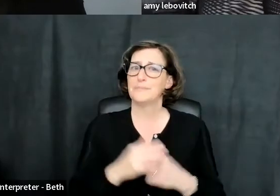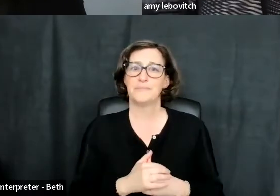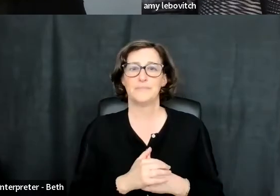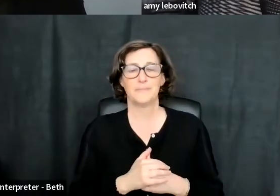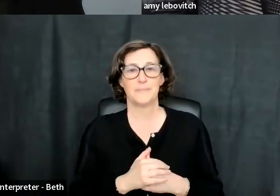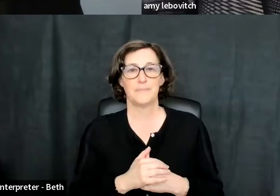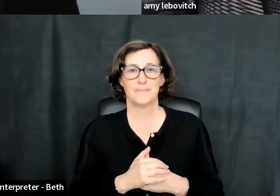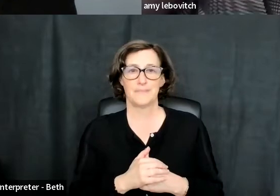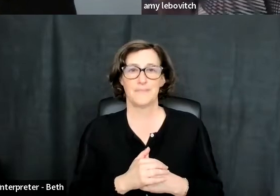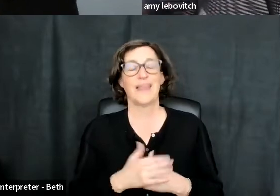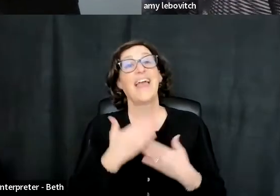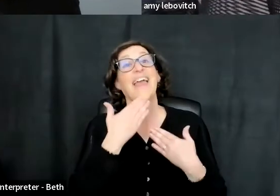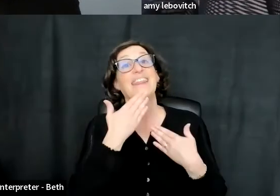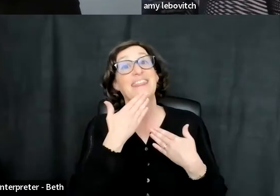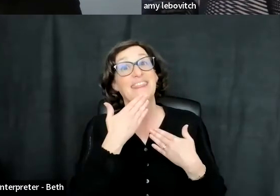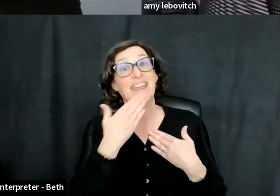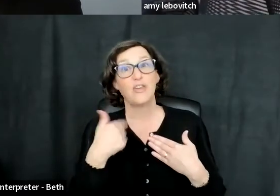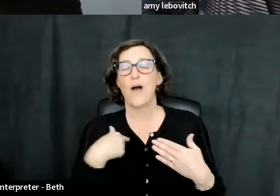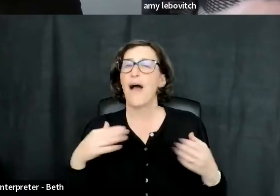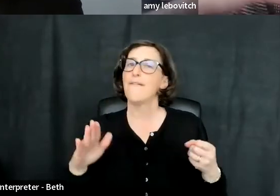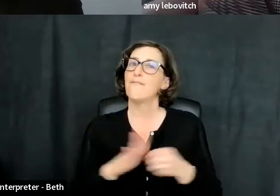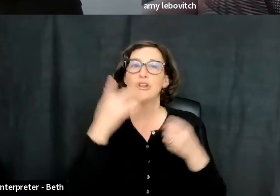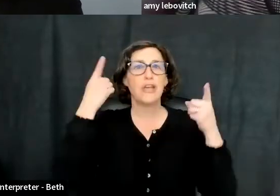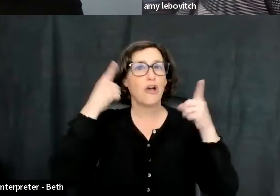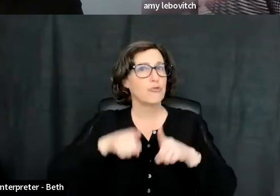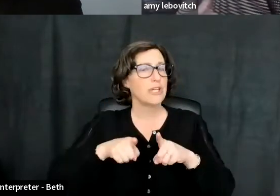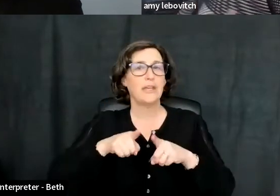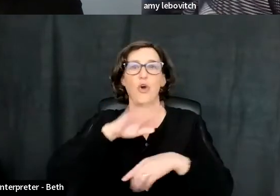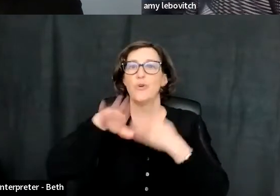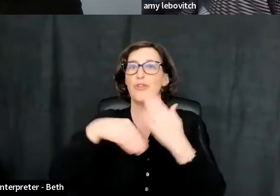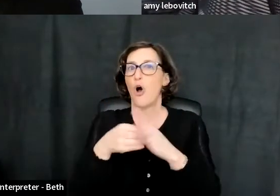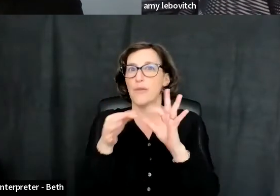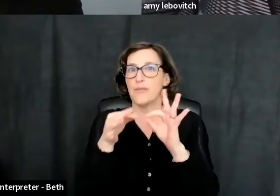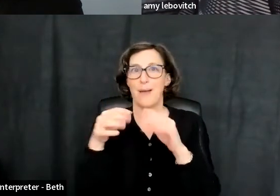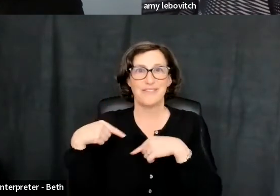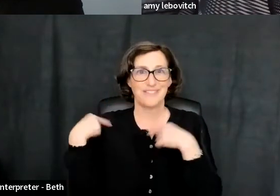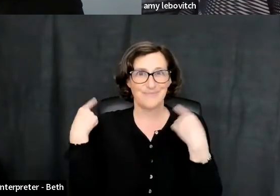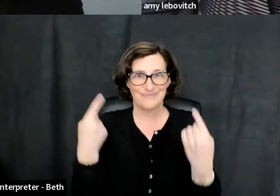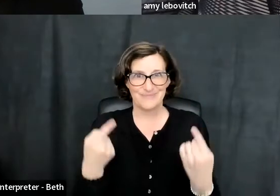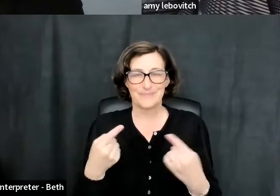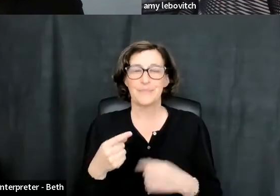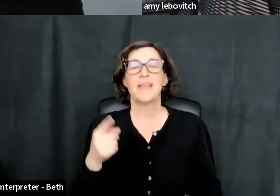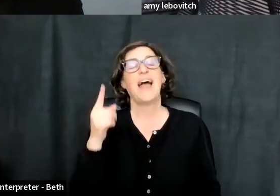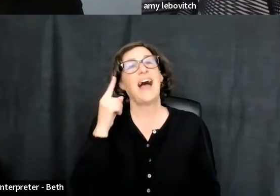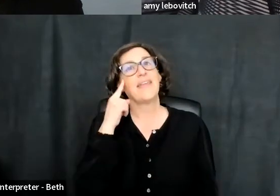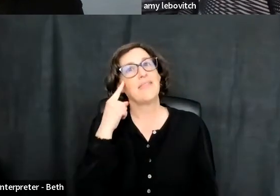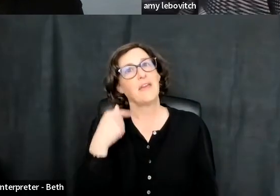Oh, yes. Thank you. I totally agree with what everyone has said so far. I think I